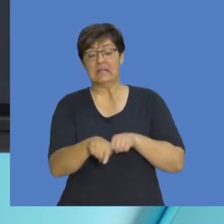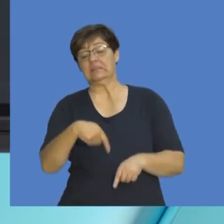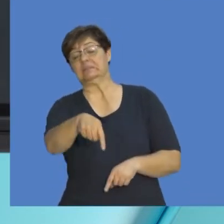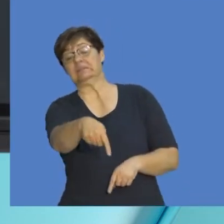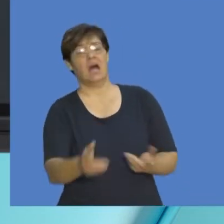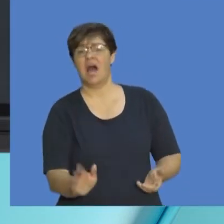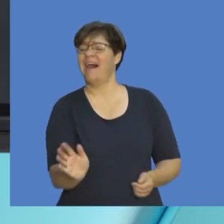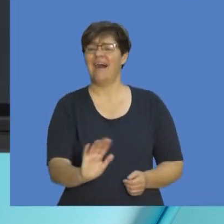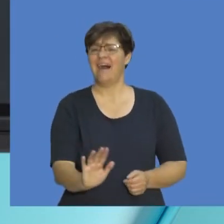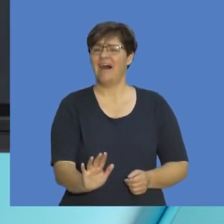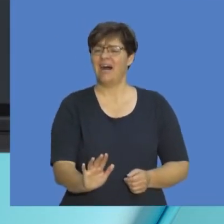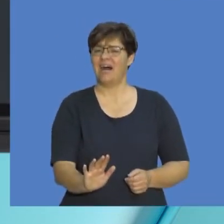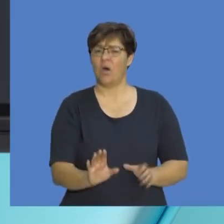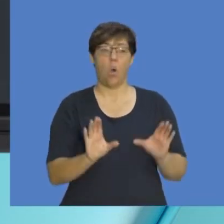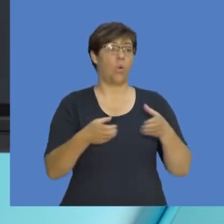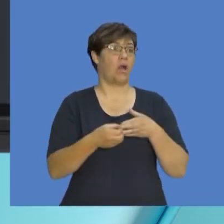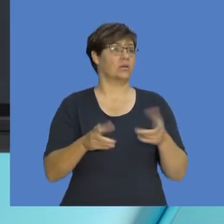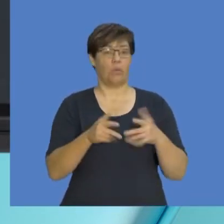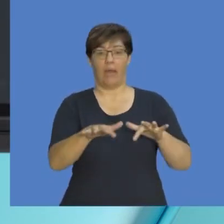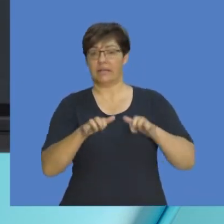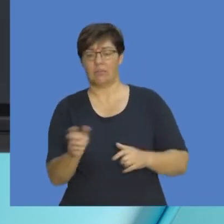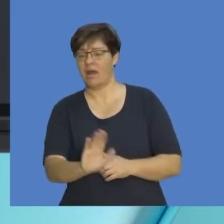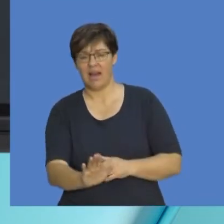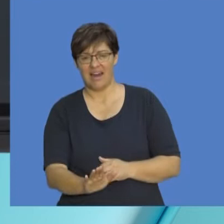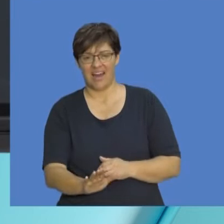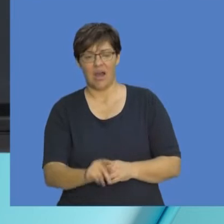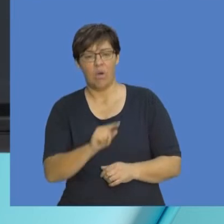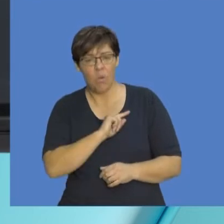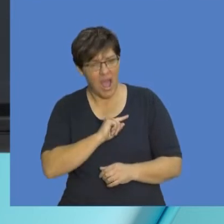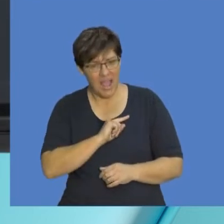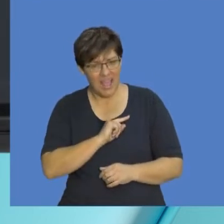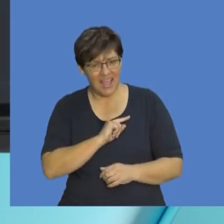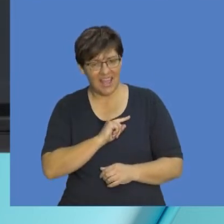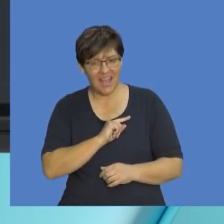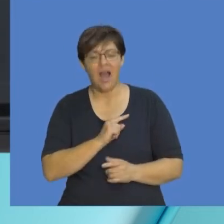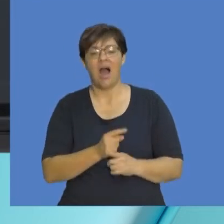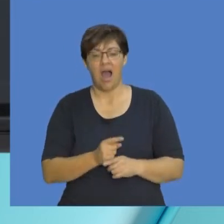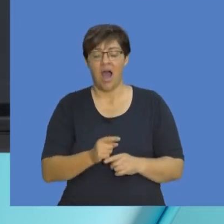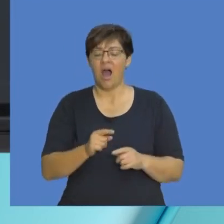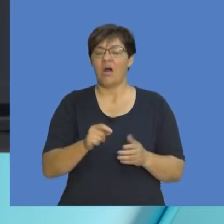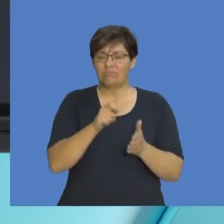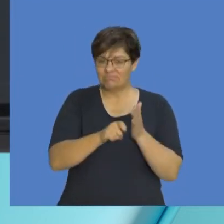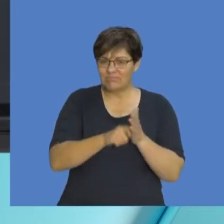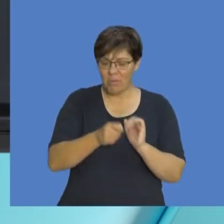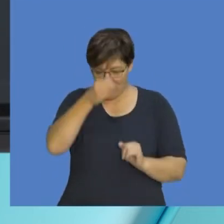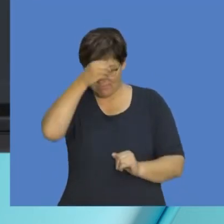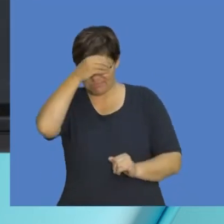coming or a class test or exam. We work even though we're not writing an